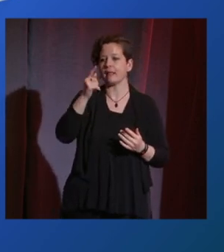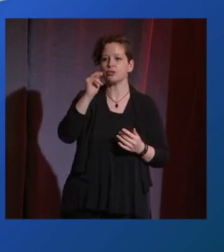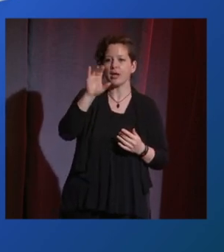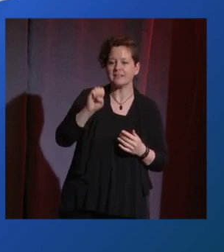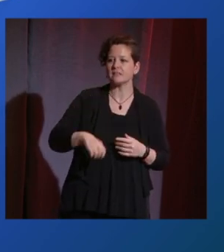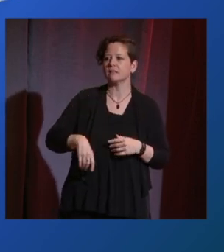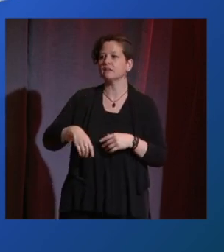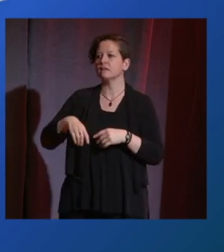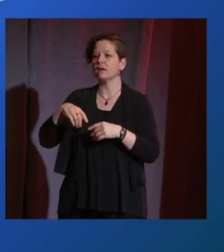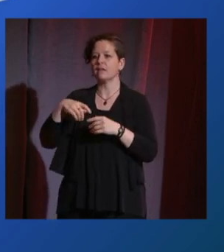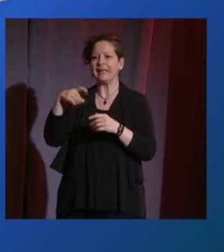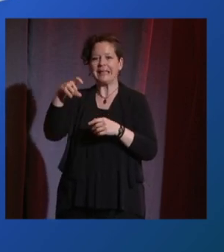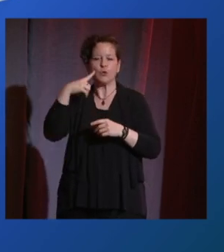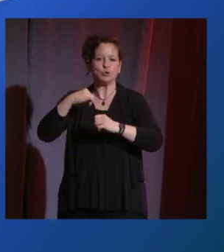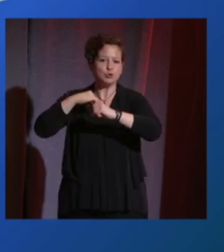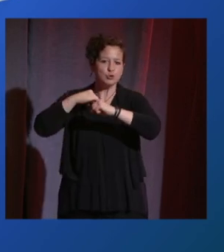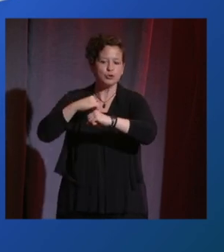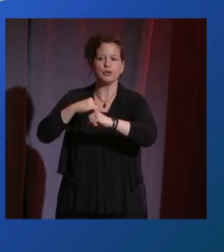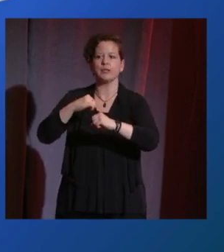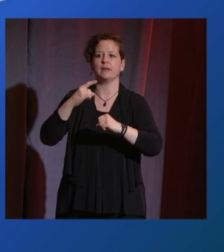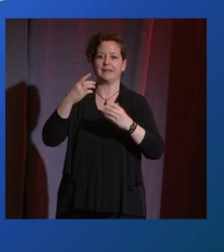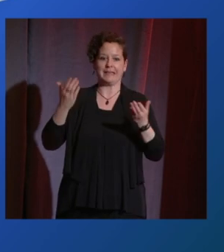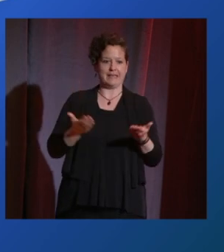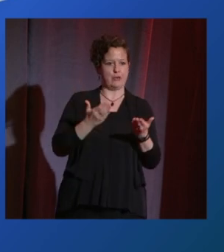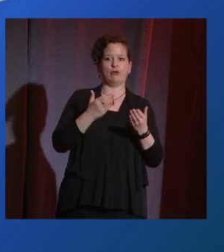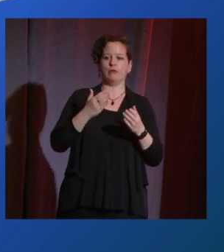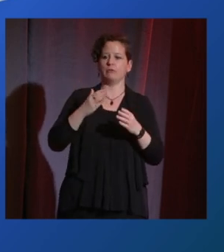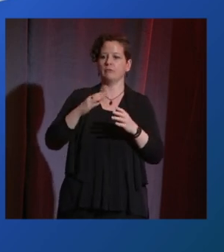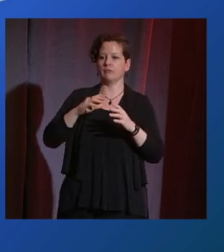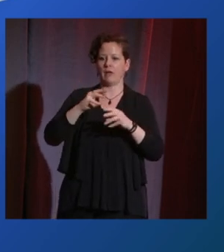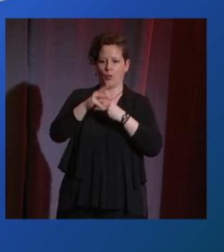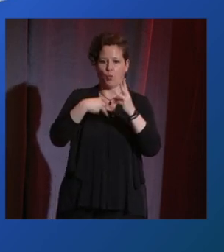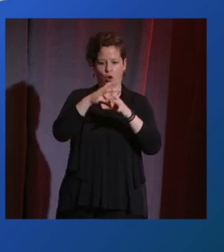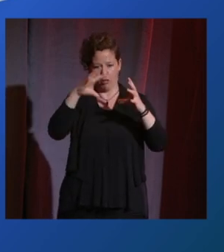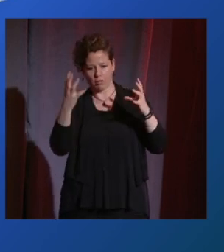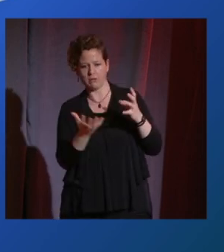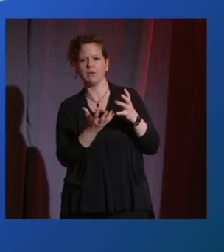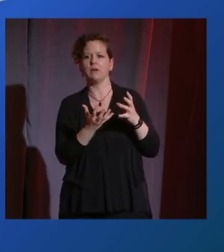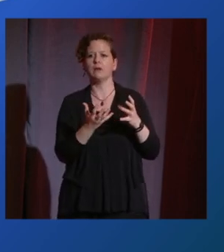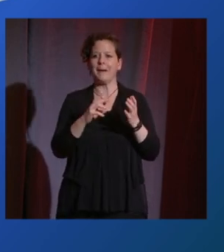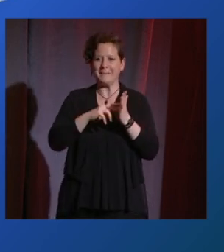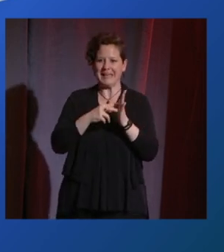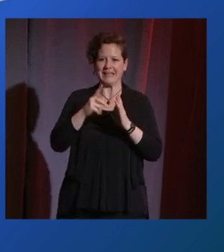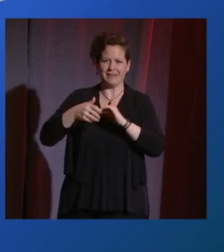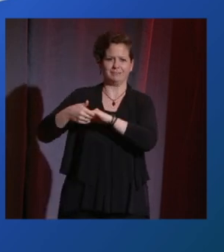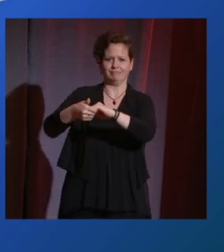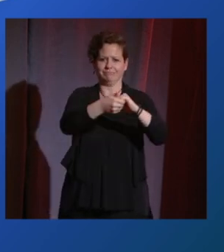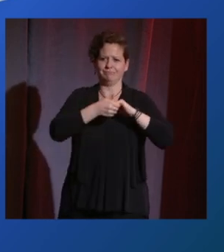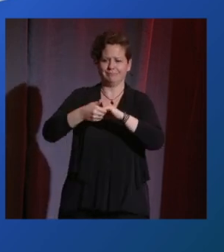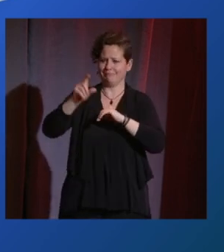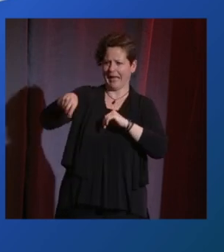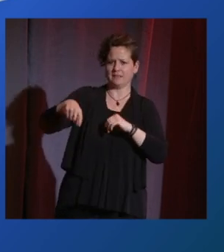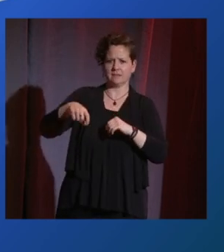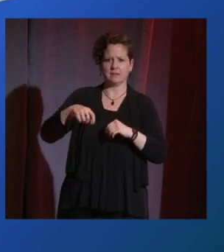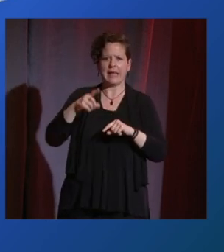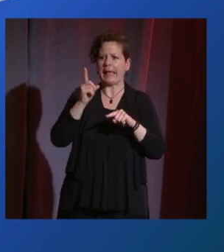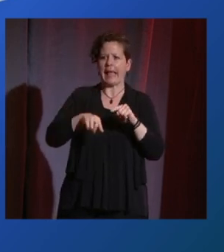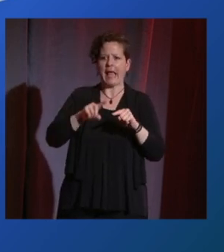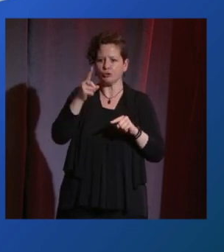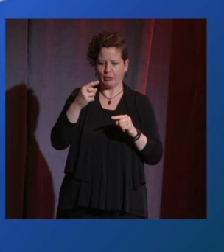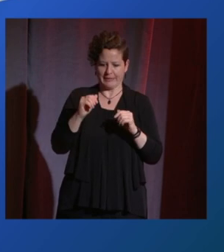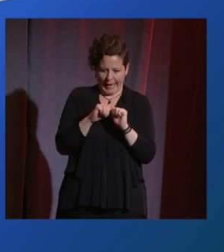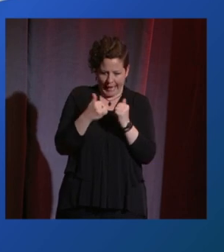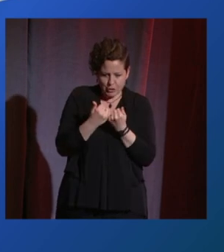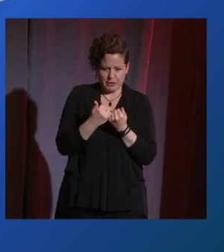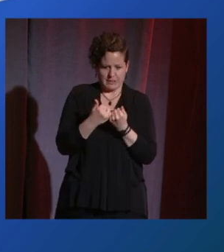our families and our allies around the world we cannot do it alone that's at an individual level and it's at an agency level and